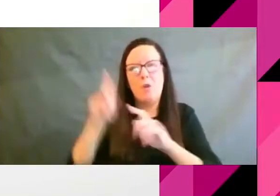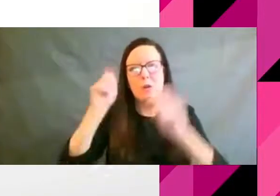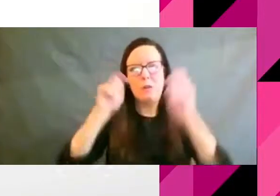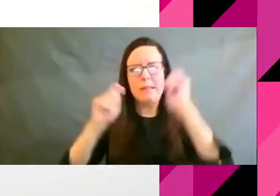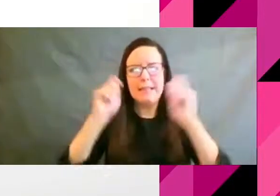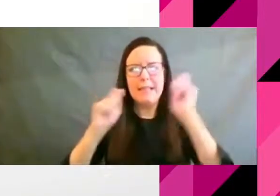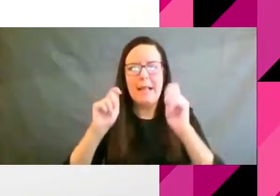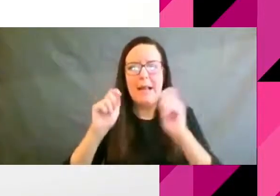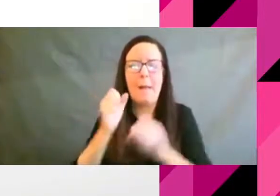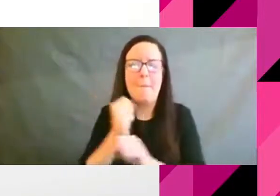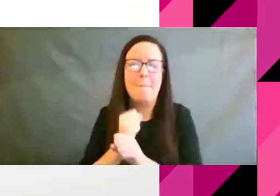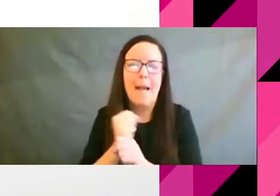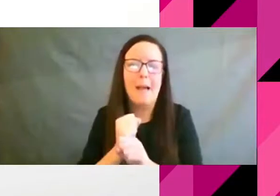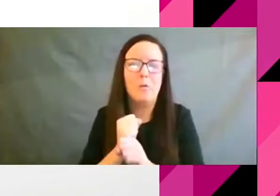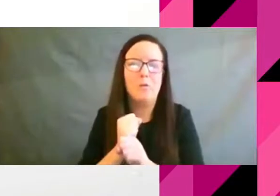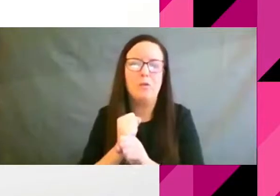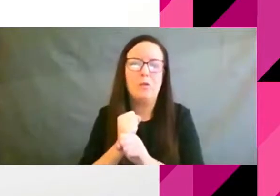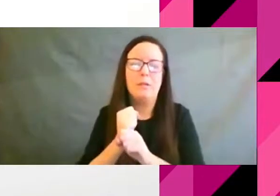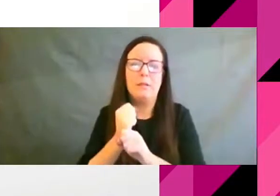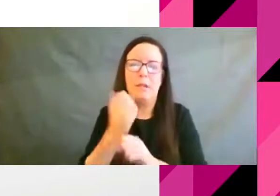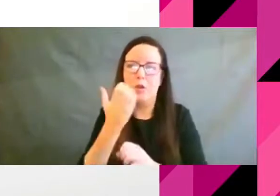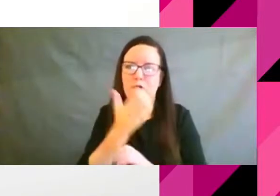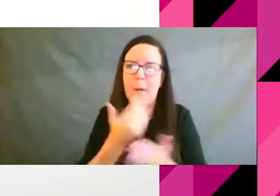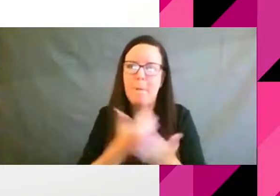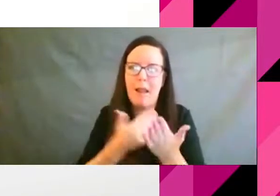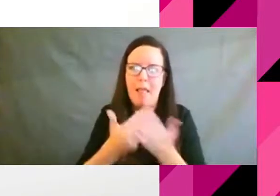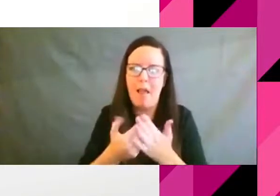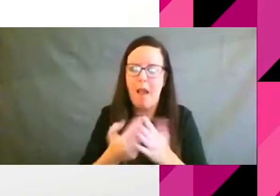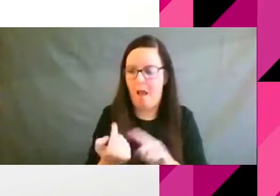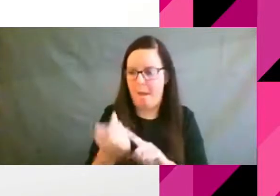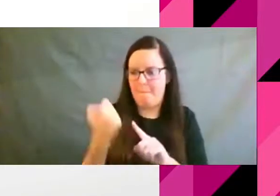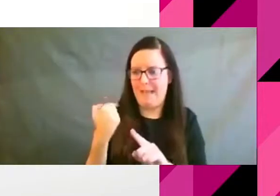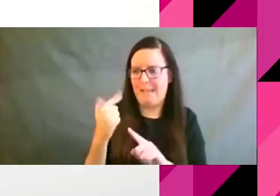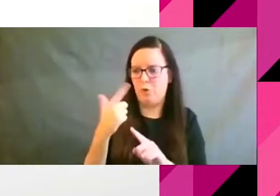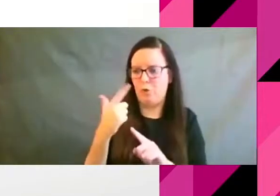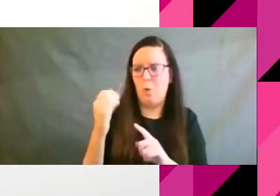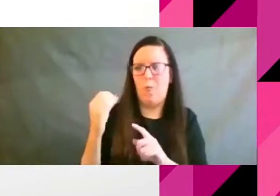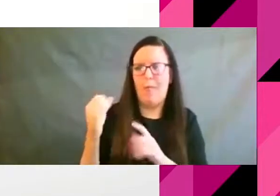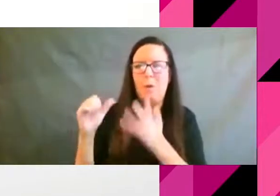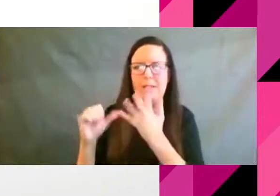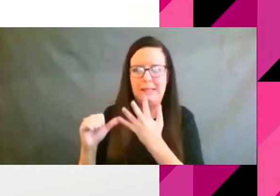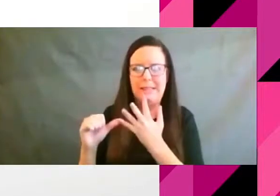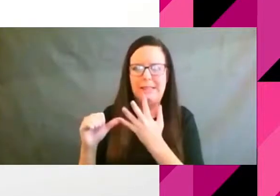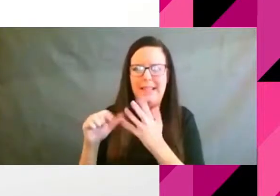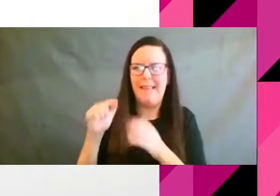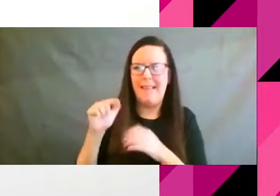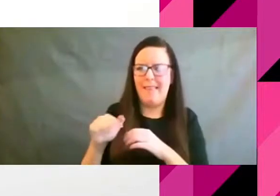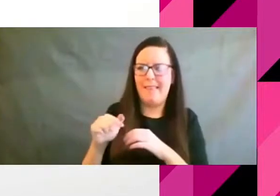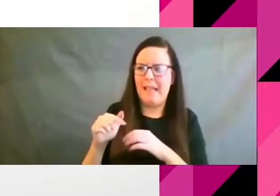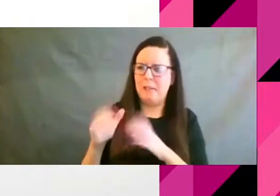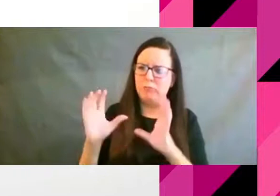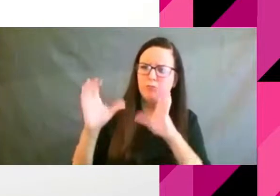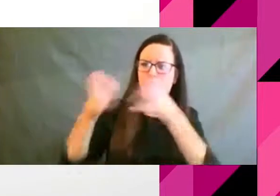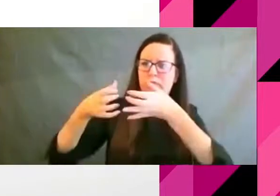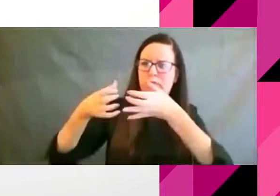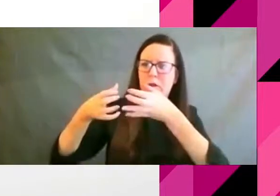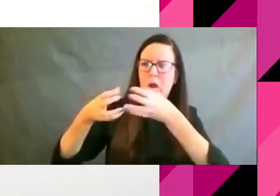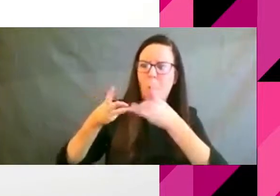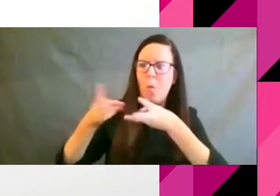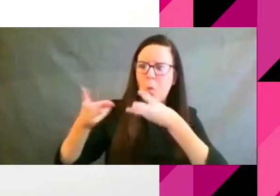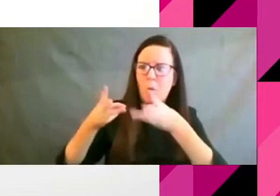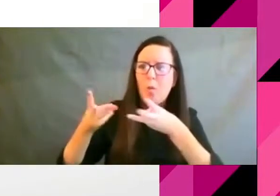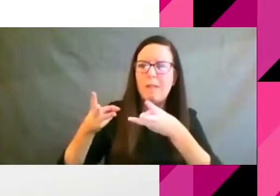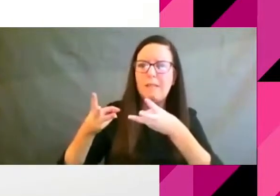patients detained under the Criminal Law and Sanity Act of 2006. This task force will build on the work